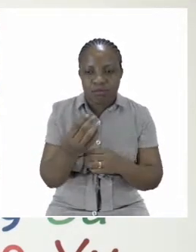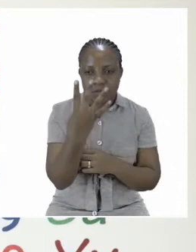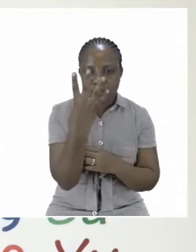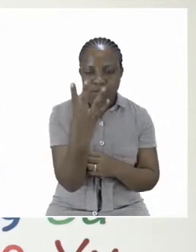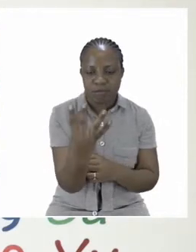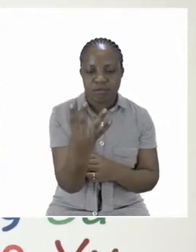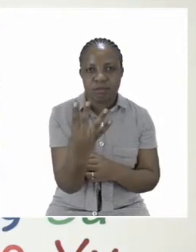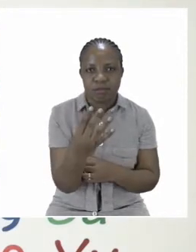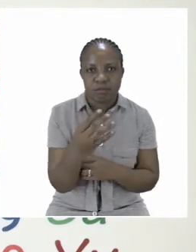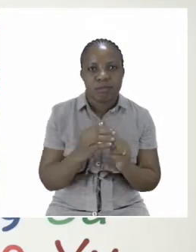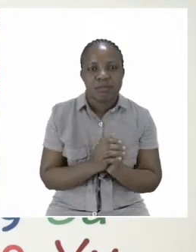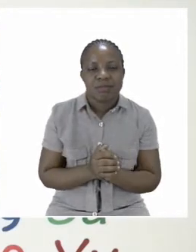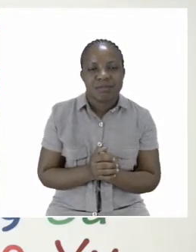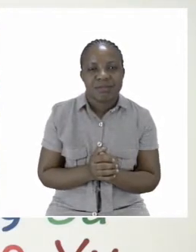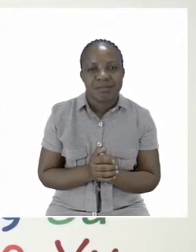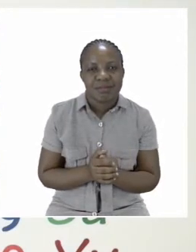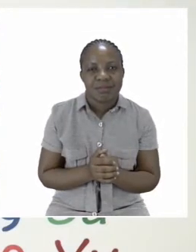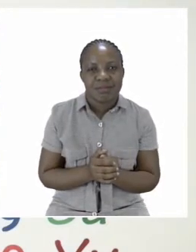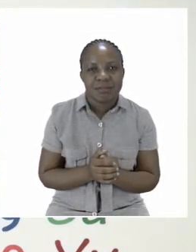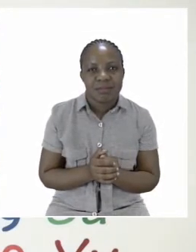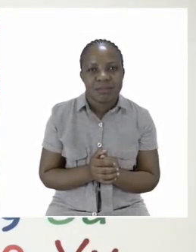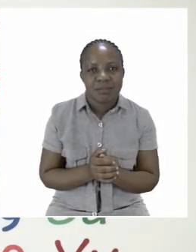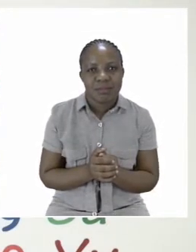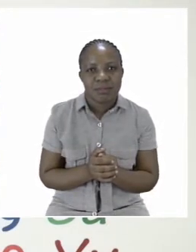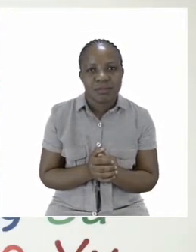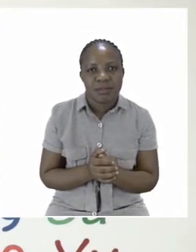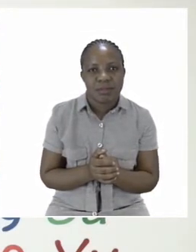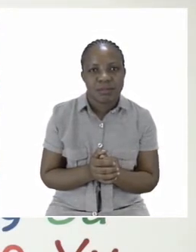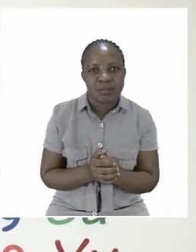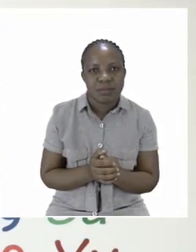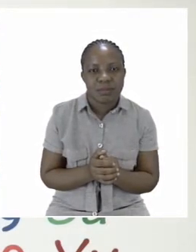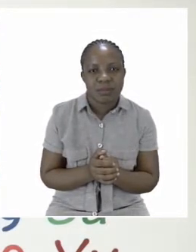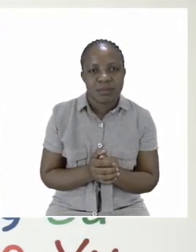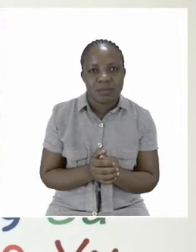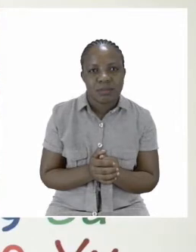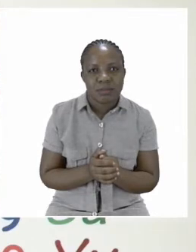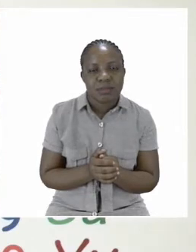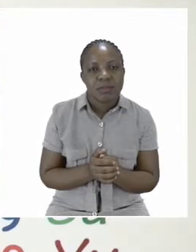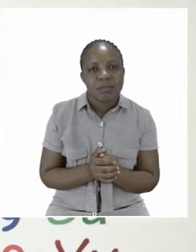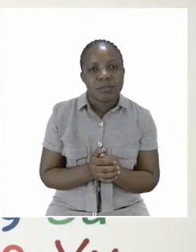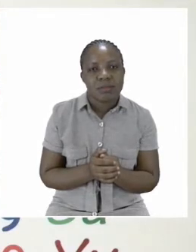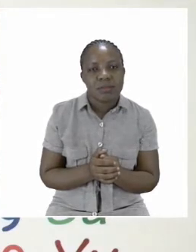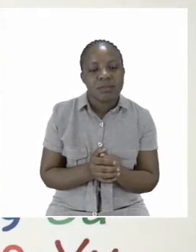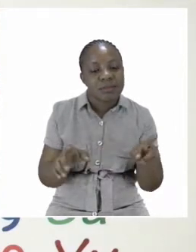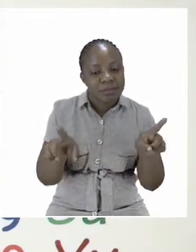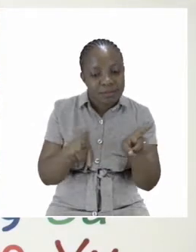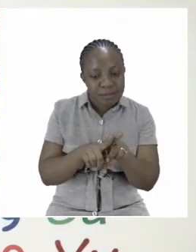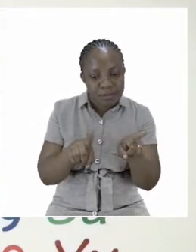Now, it is the same thing that we need to do on page 27. Let us